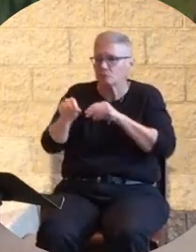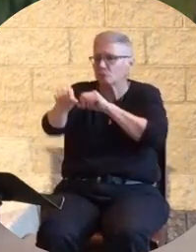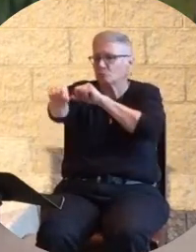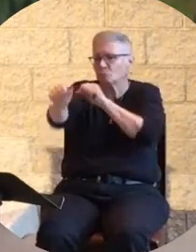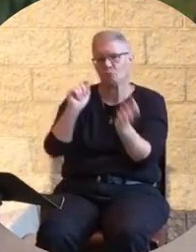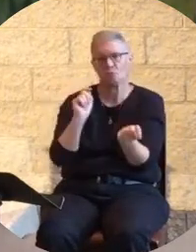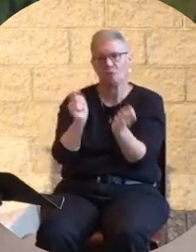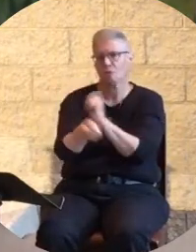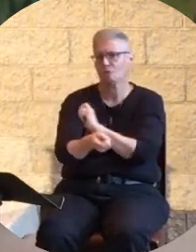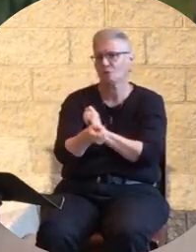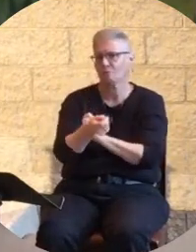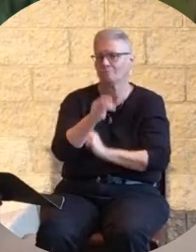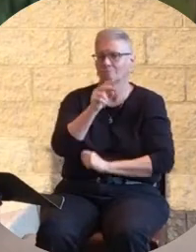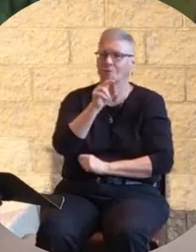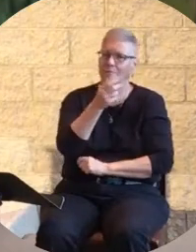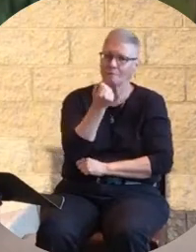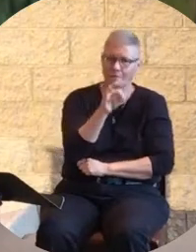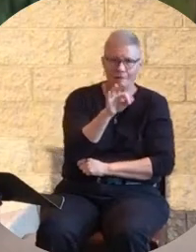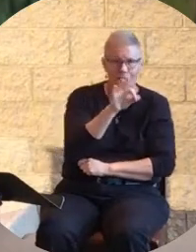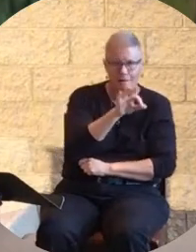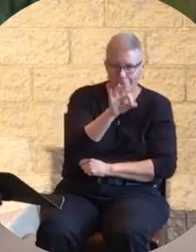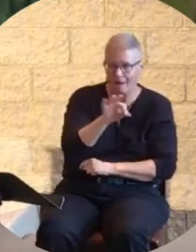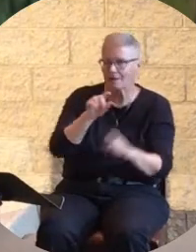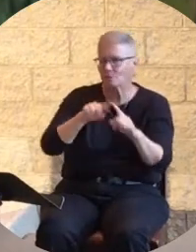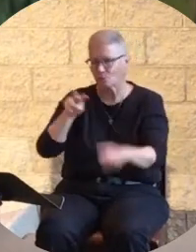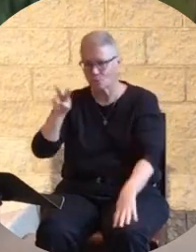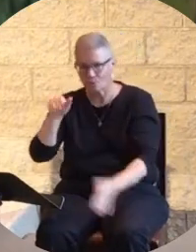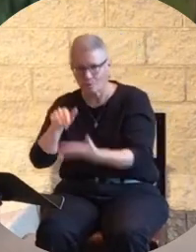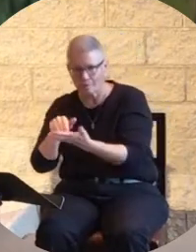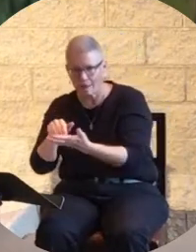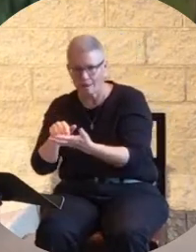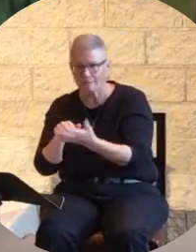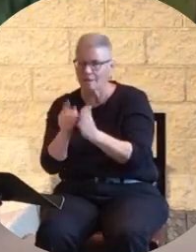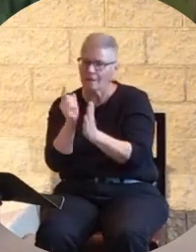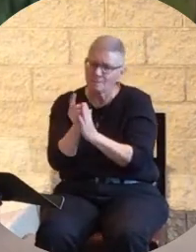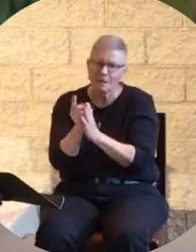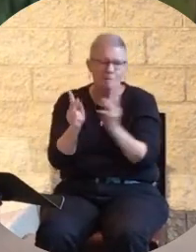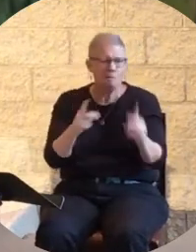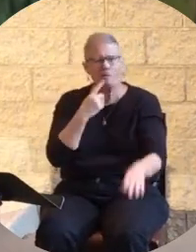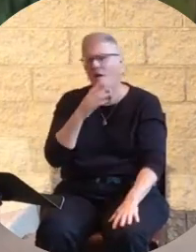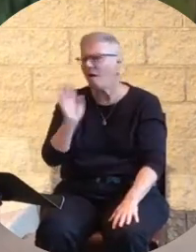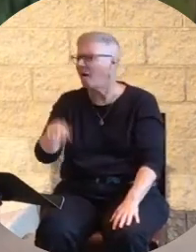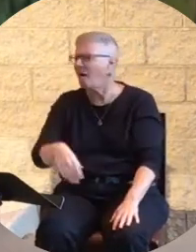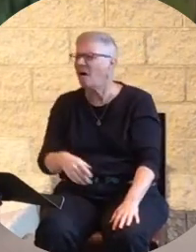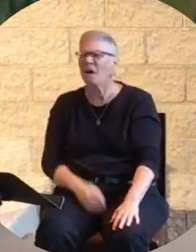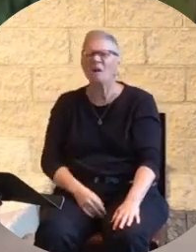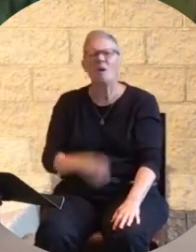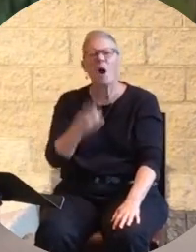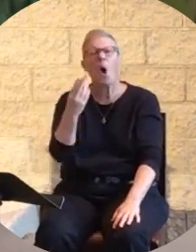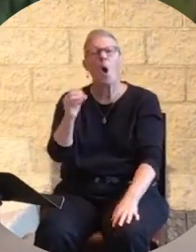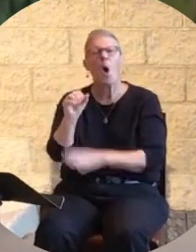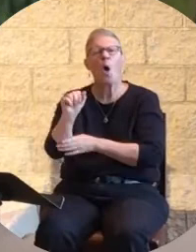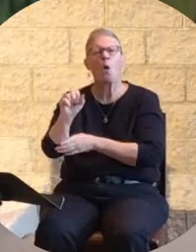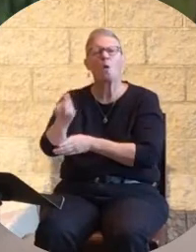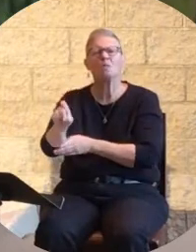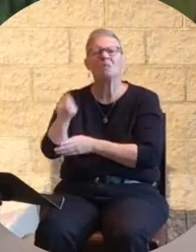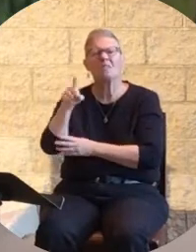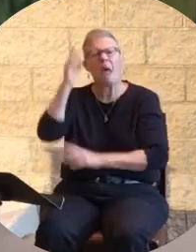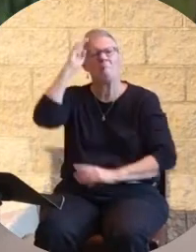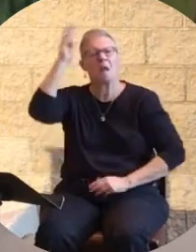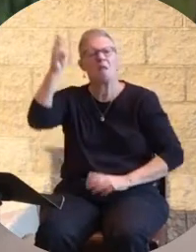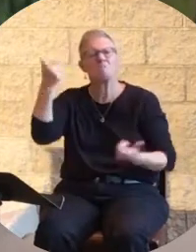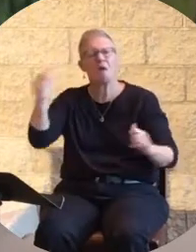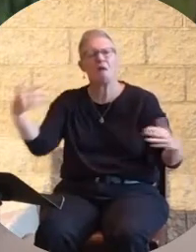transition. And immediately everyone starts claiming hoax. They just made it up. They were trying to scare us. Does that